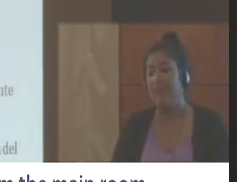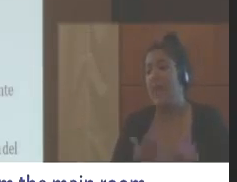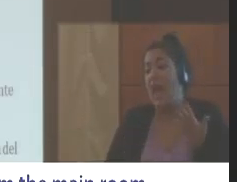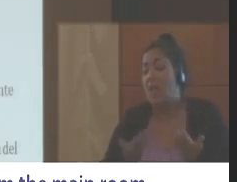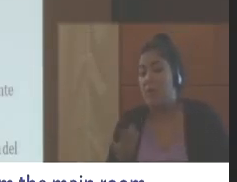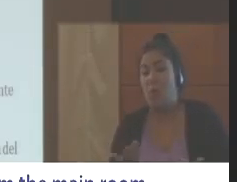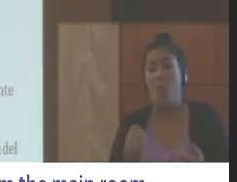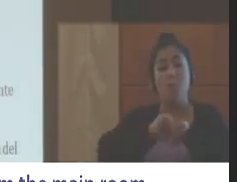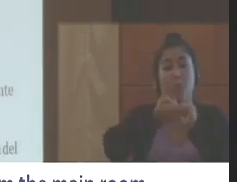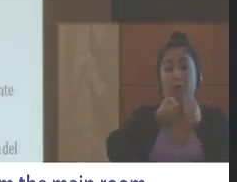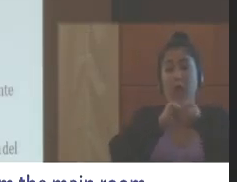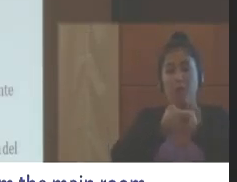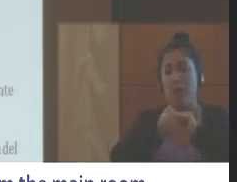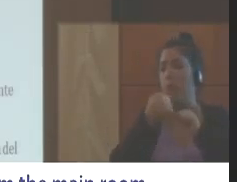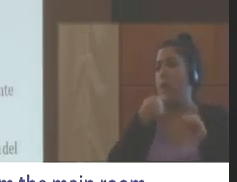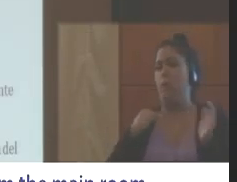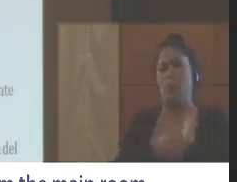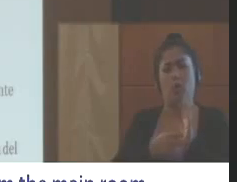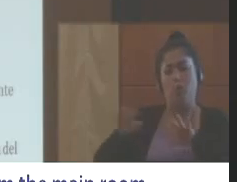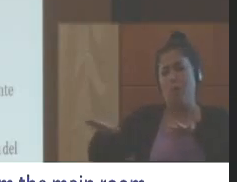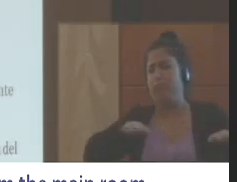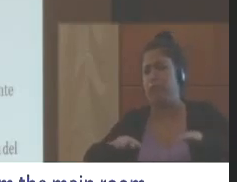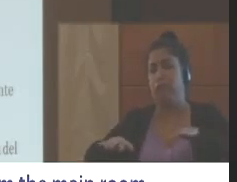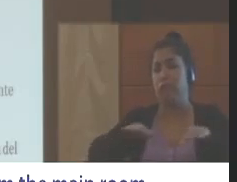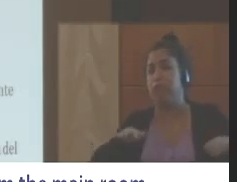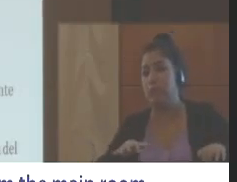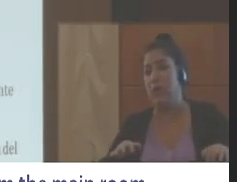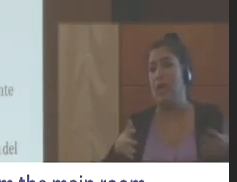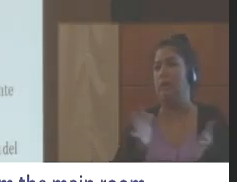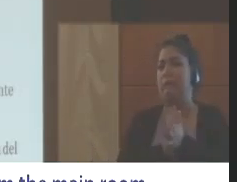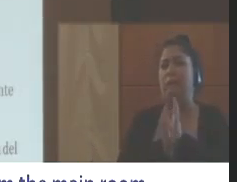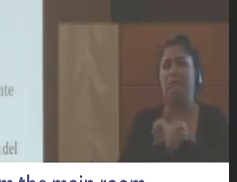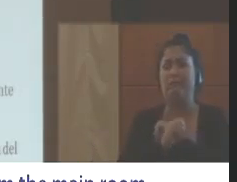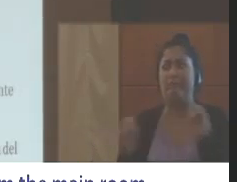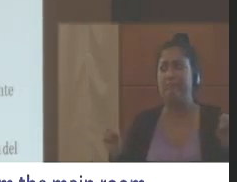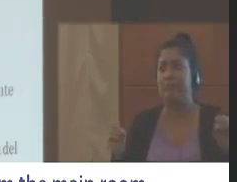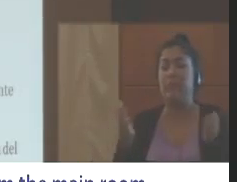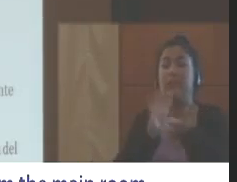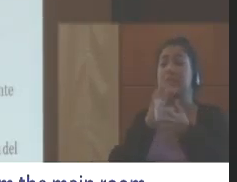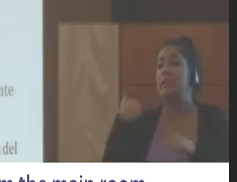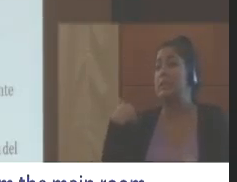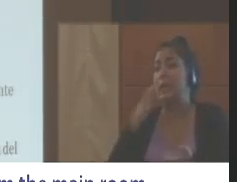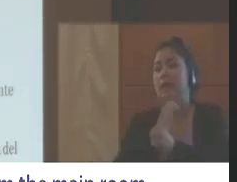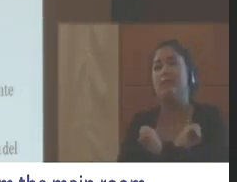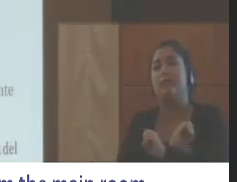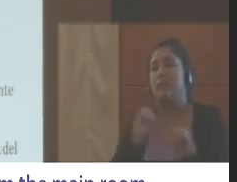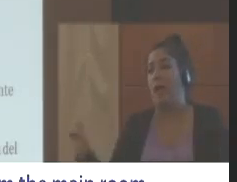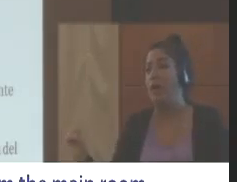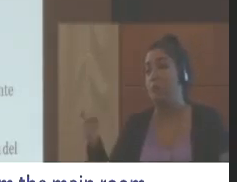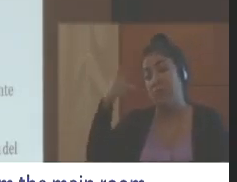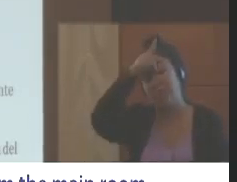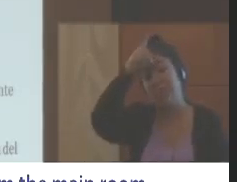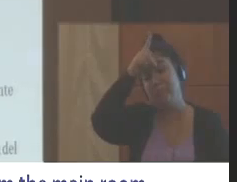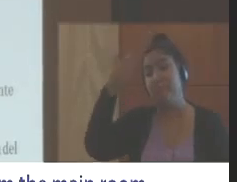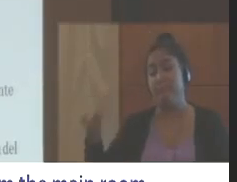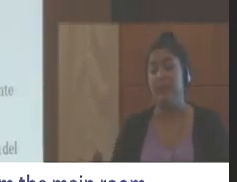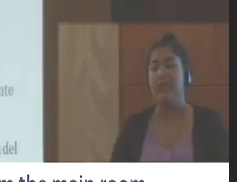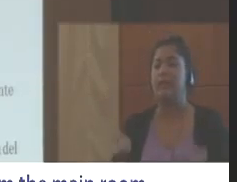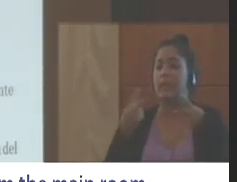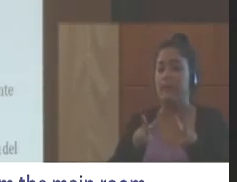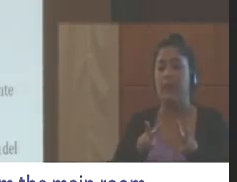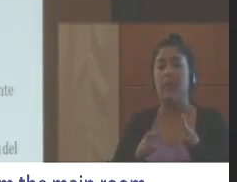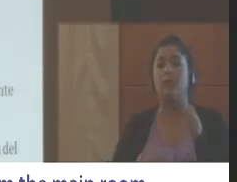a phenomenon such an earthquake to take place, to occur. Also, within the commitments, we also had